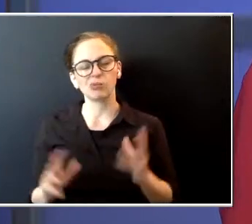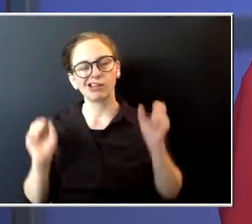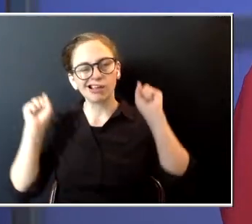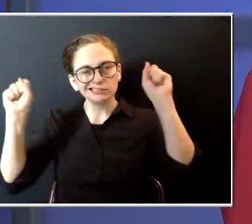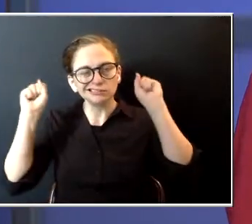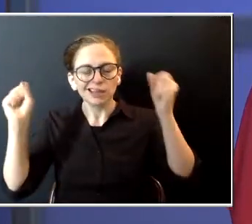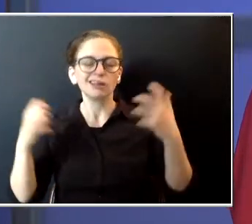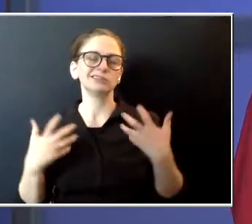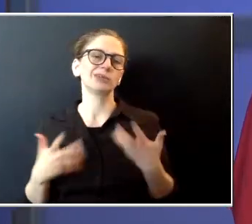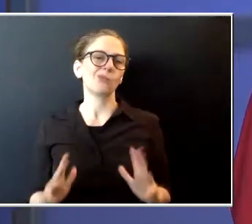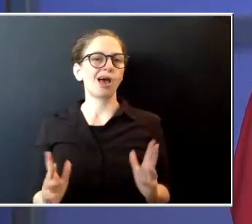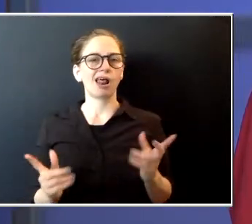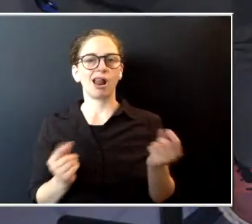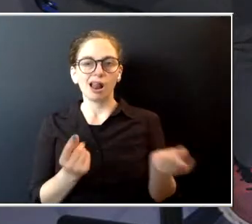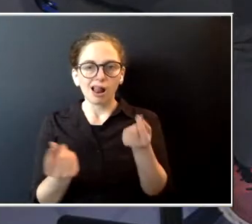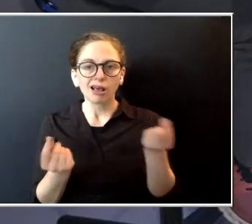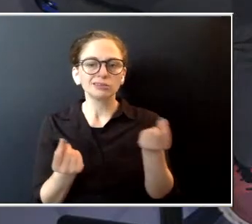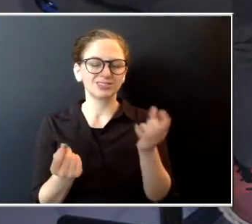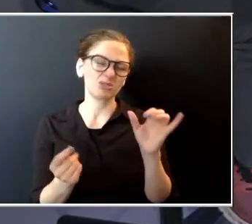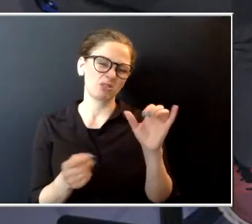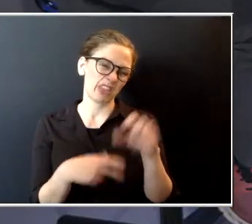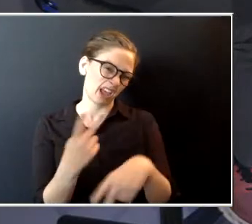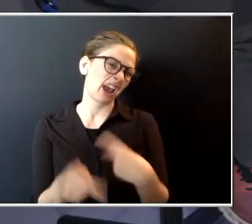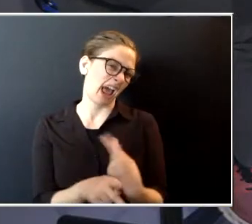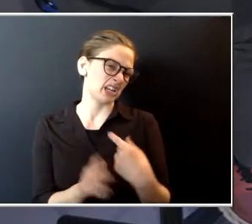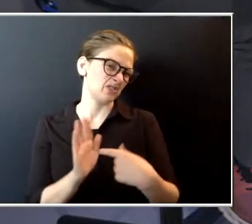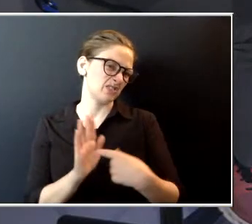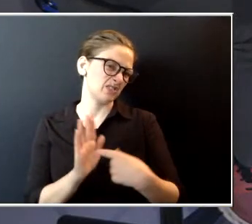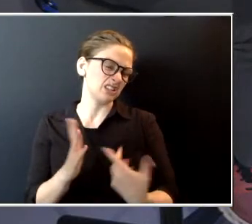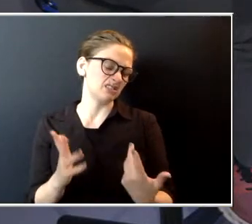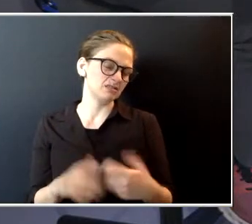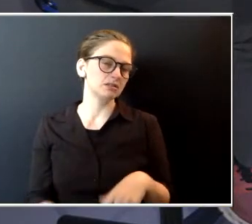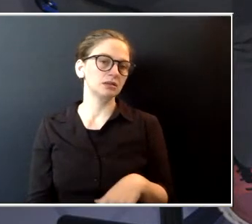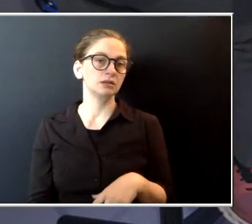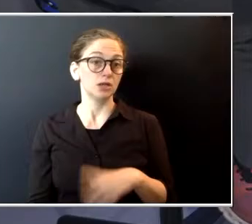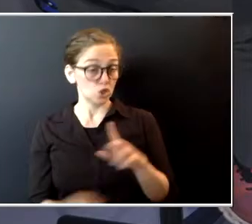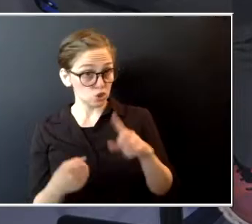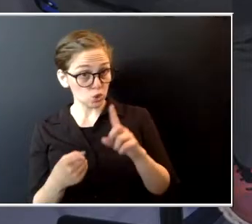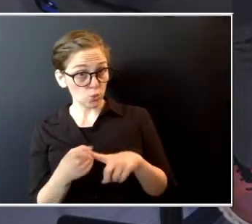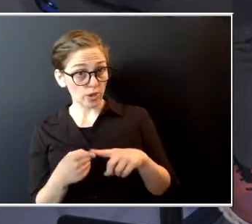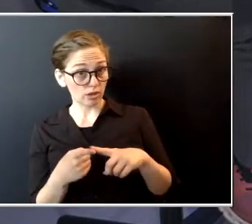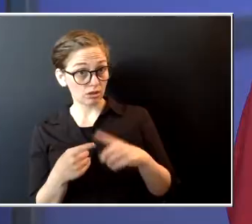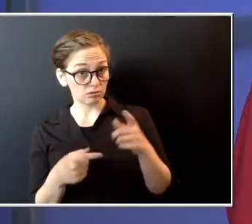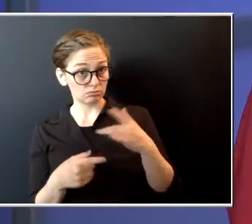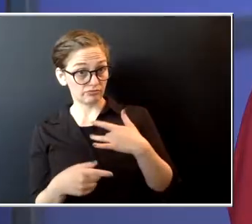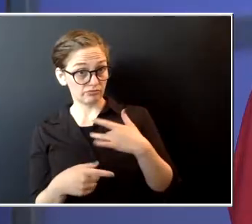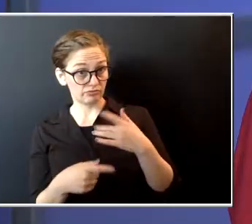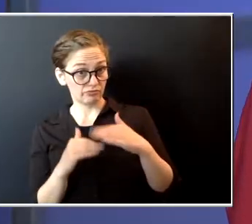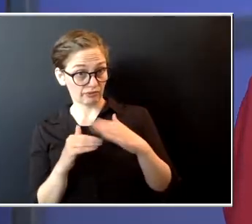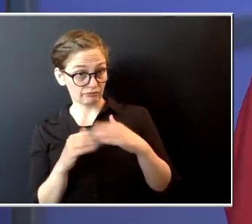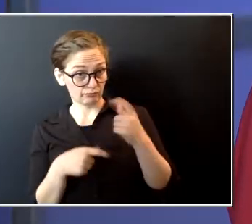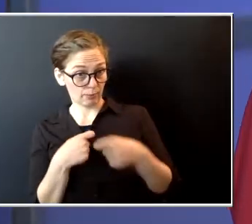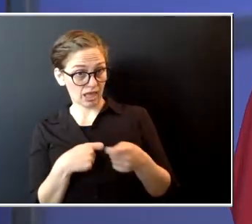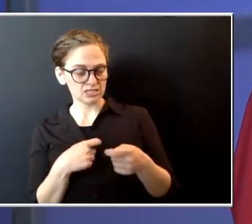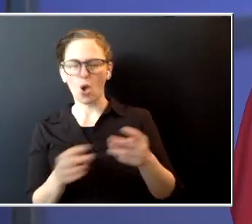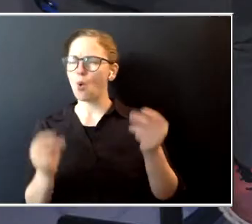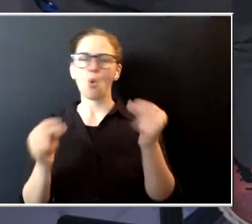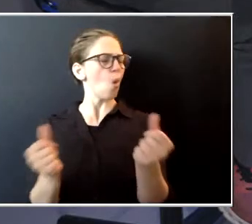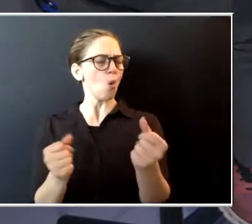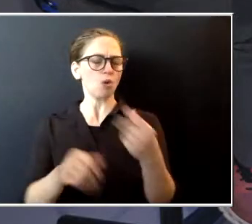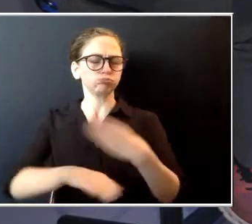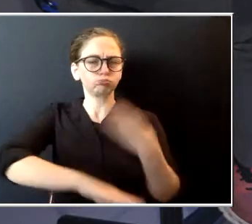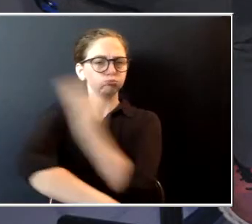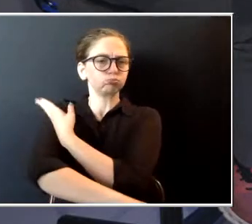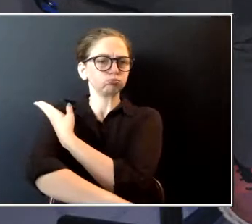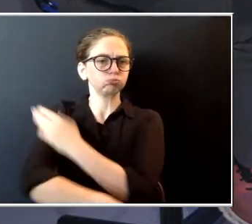were signs like that. And once you get the new valve, you say, immediate. I'm feeling better. Yeah, it was immediate. Yeah. And that's pretty classic. So a